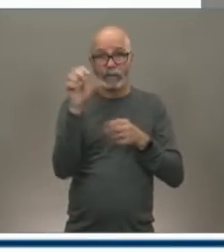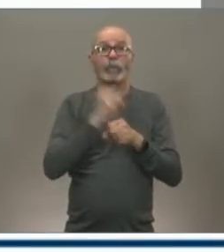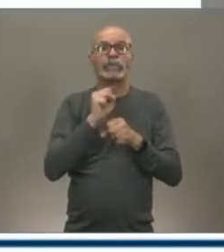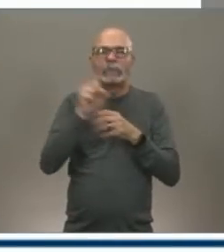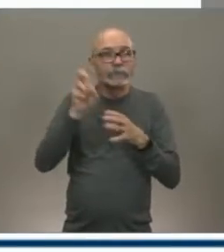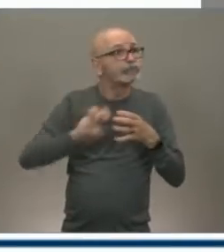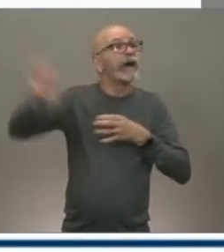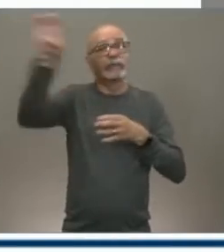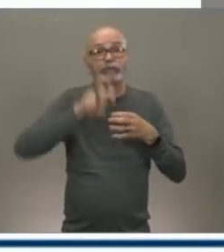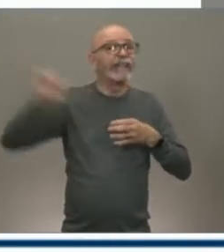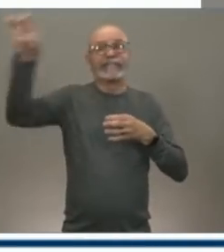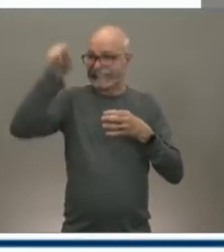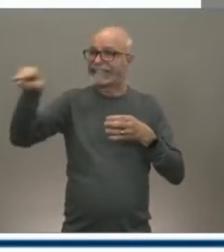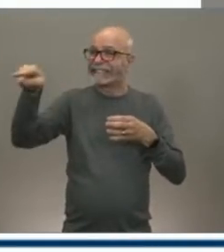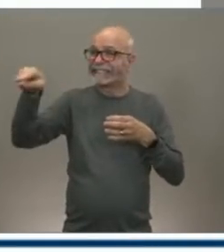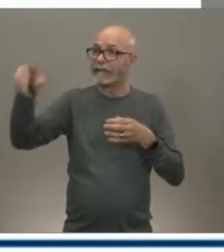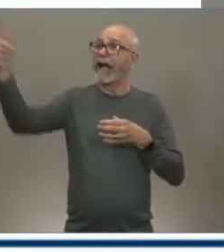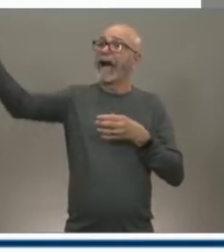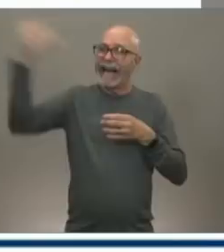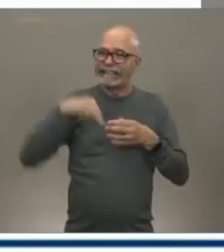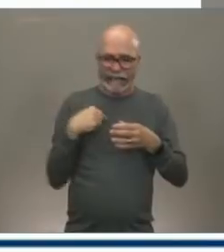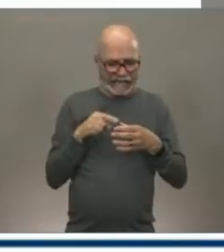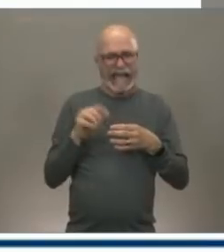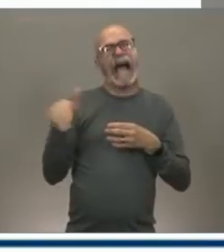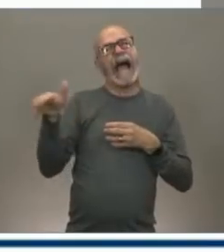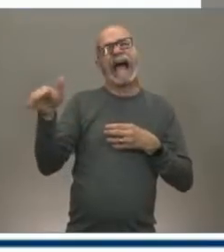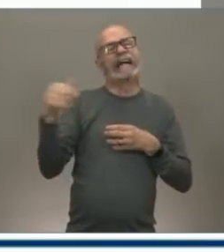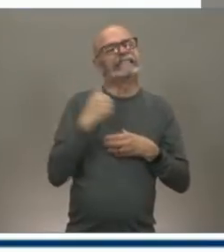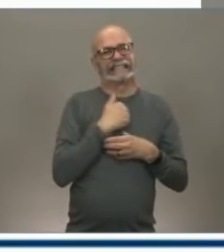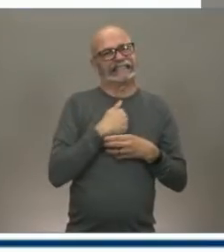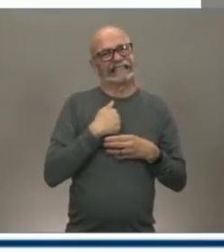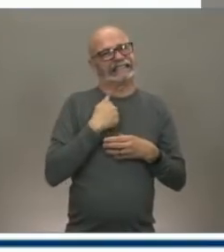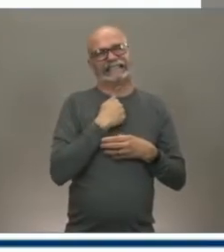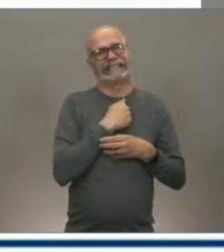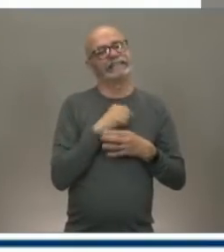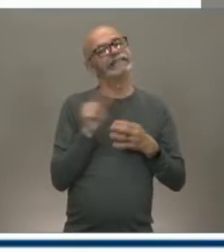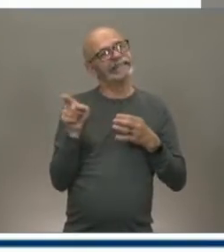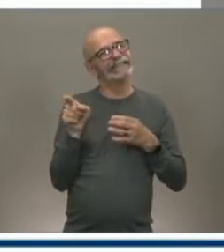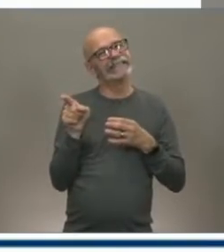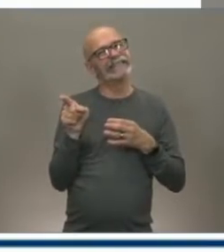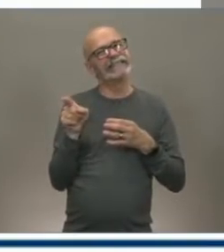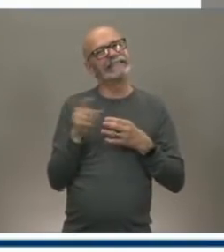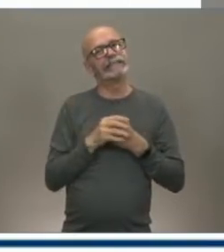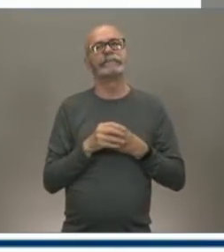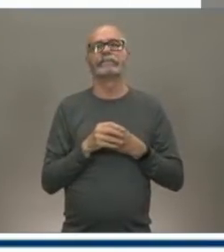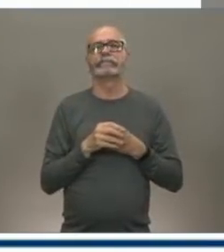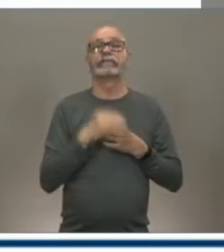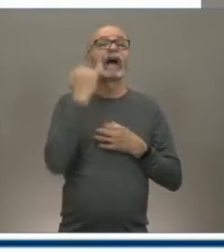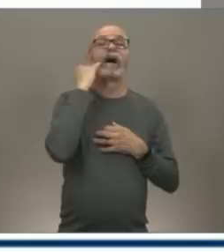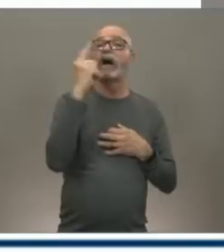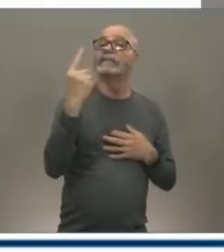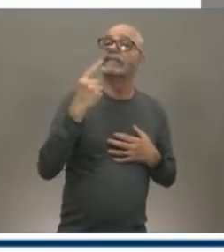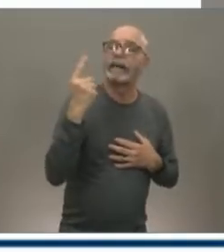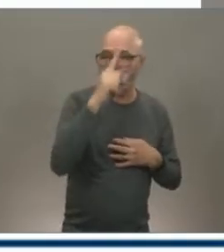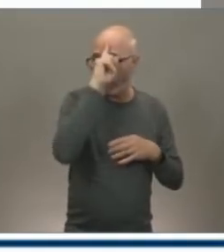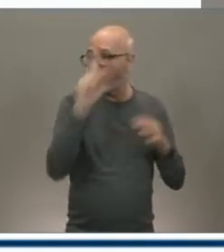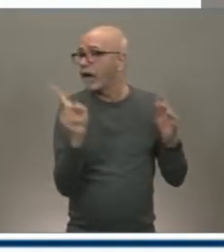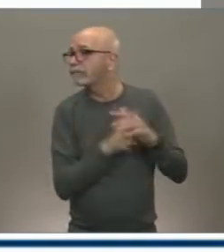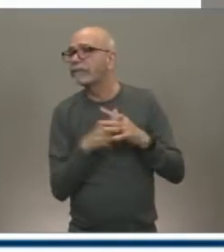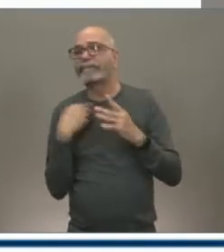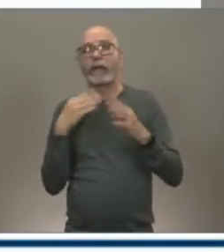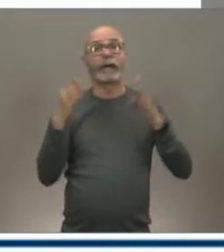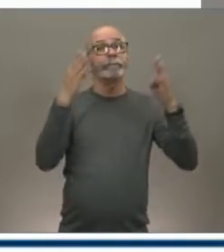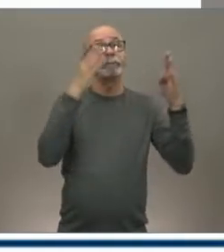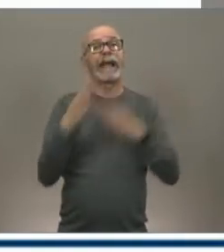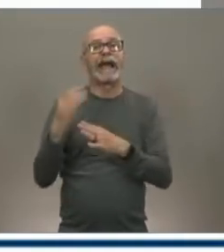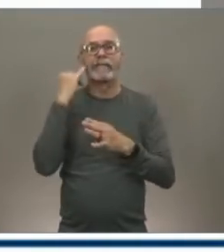It's important that even if you have something planned, if you're living or if you or someone you're living with becomes unwell,